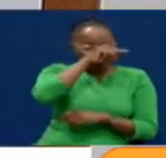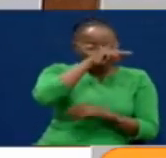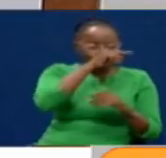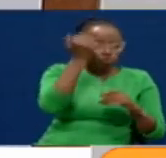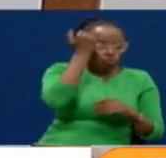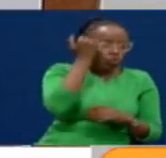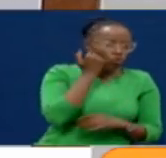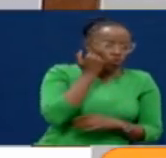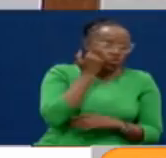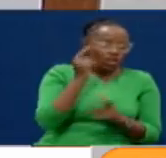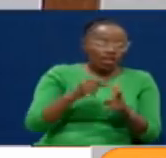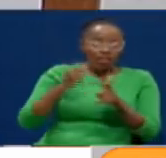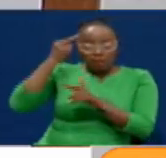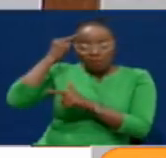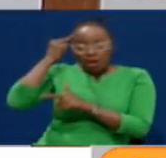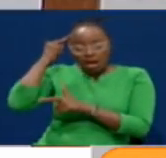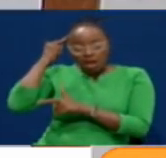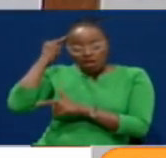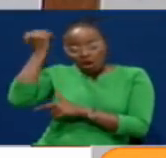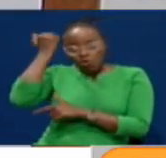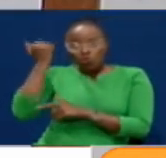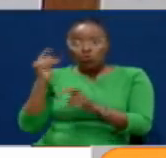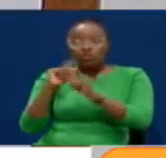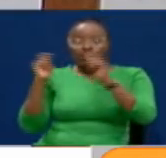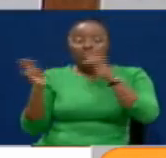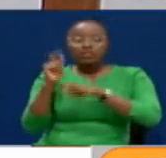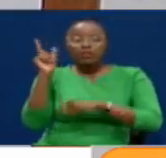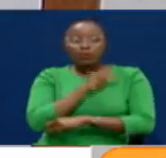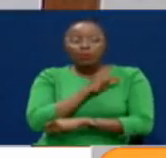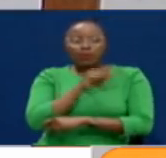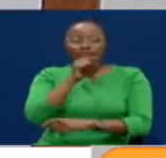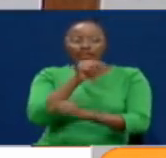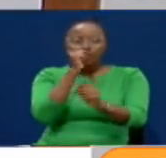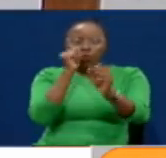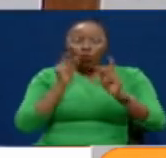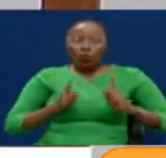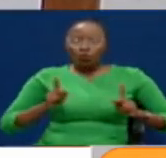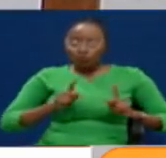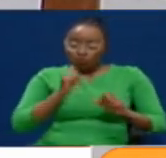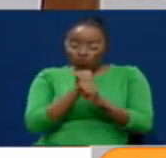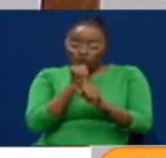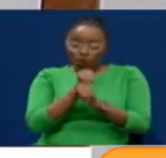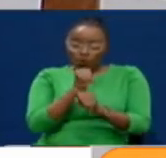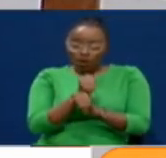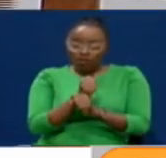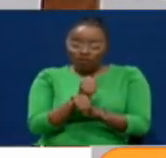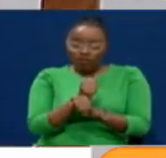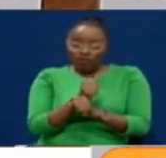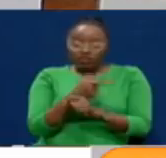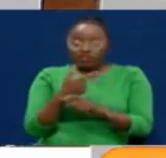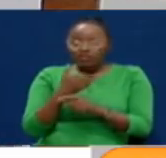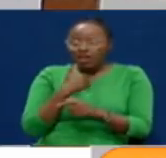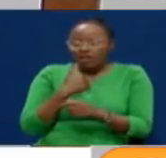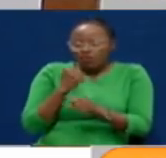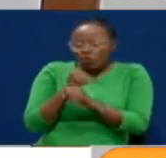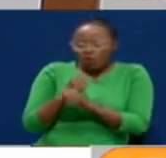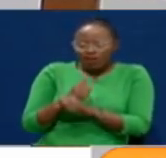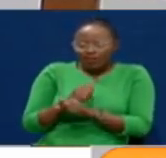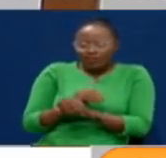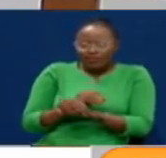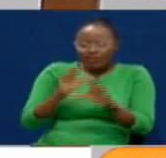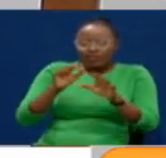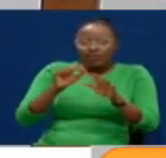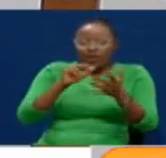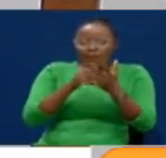courtroom, and for blacks. He changed all that. And these are people who are working on a new, they had a blank check. Yeah. So we might